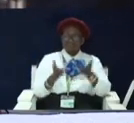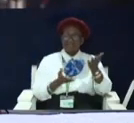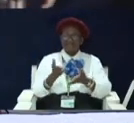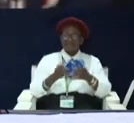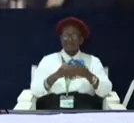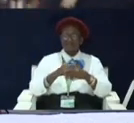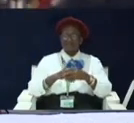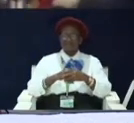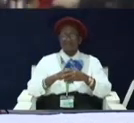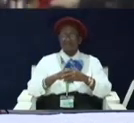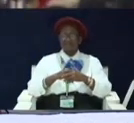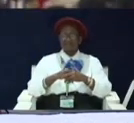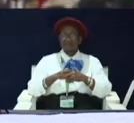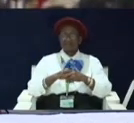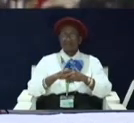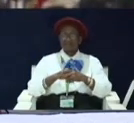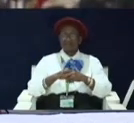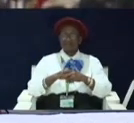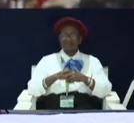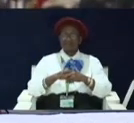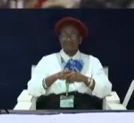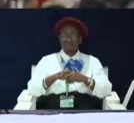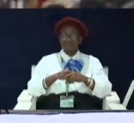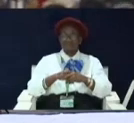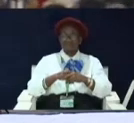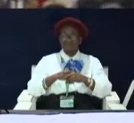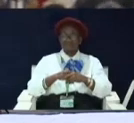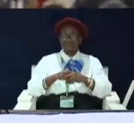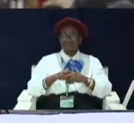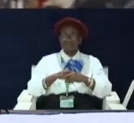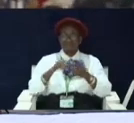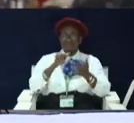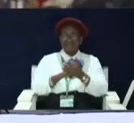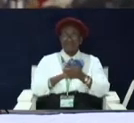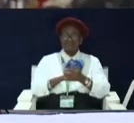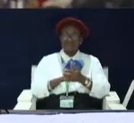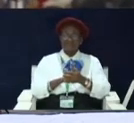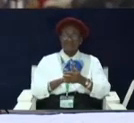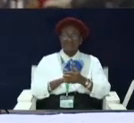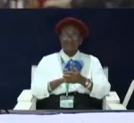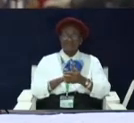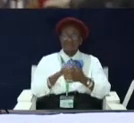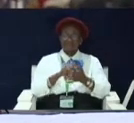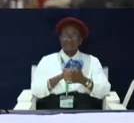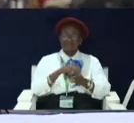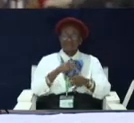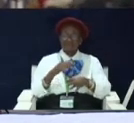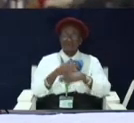leyin esin emi mimo, that it all started in